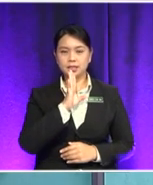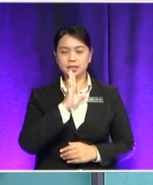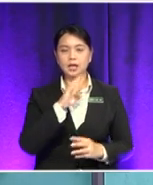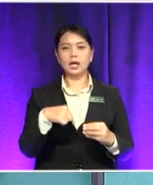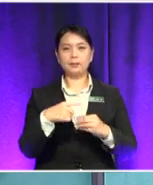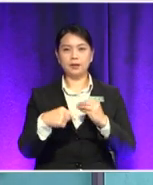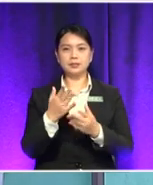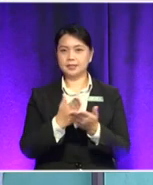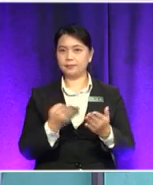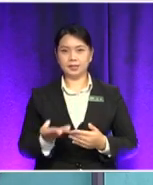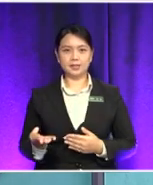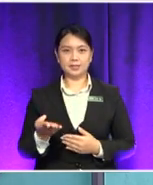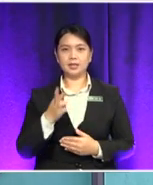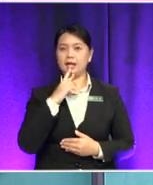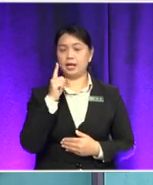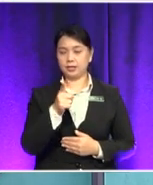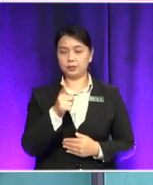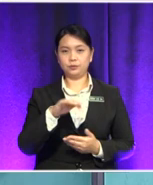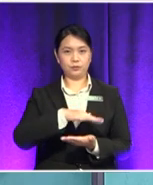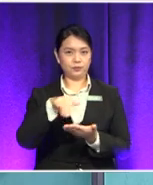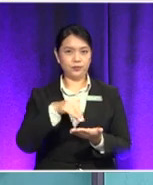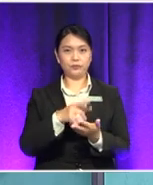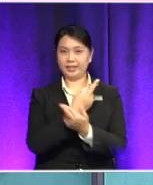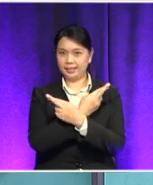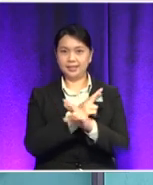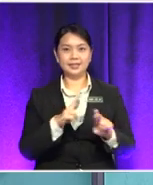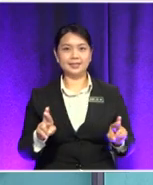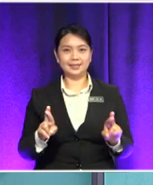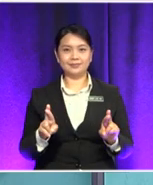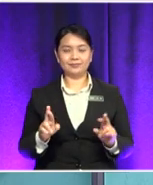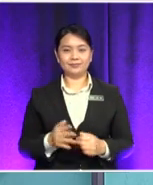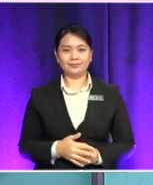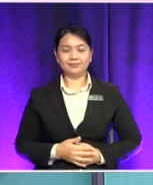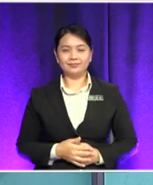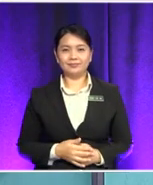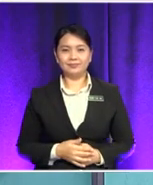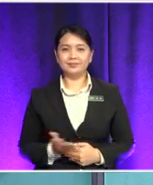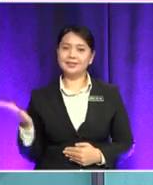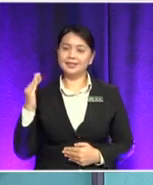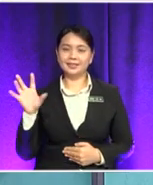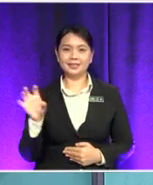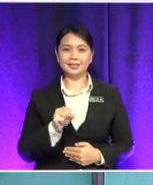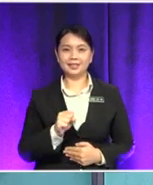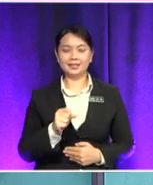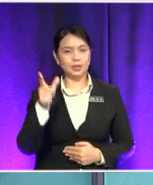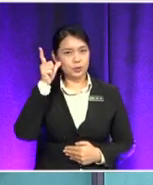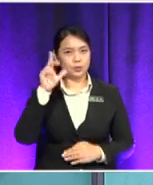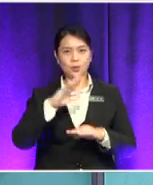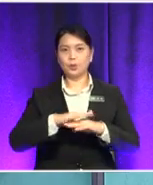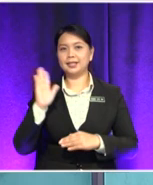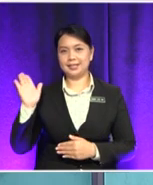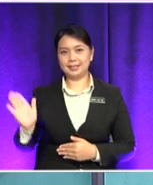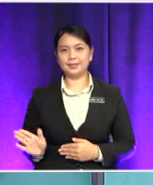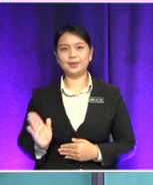So, are you guys ready? Okay. Yeah. So let us take a look at this one.